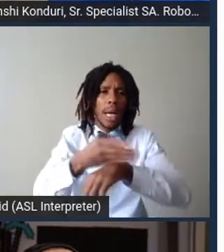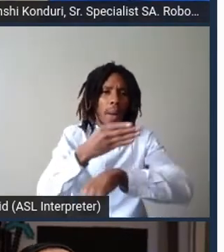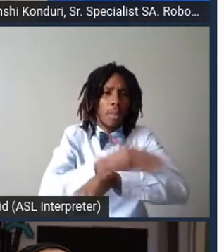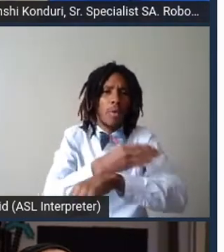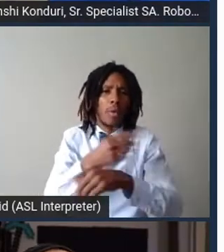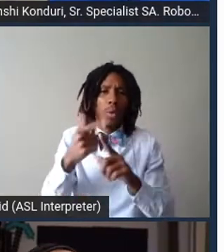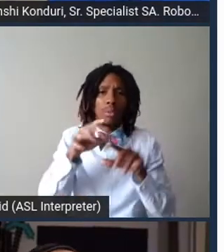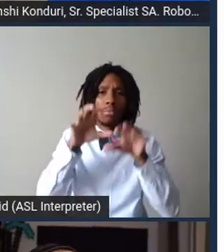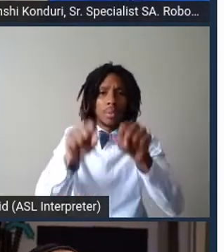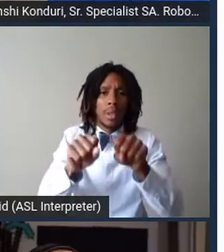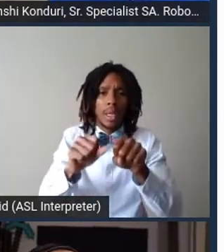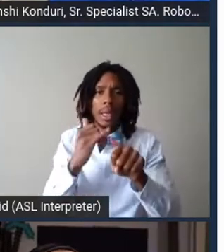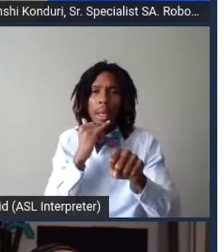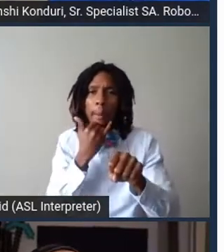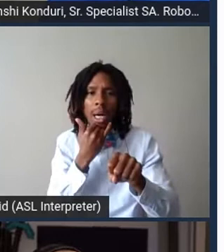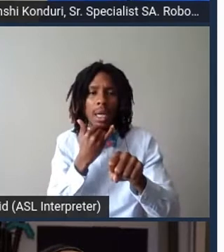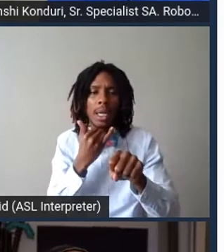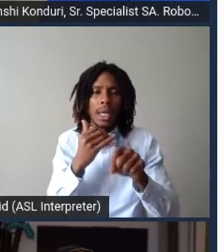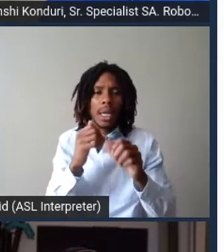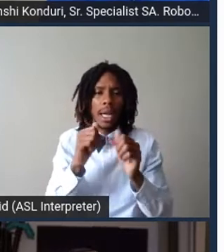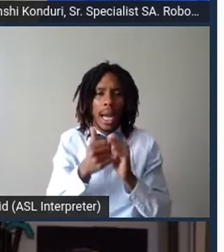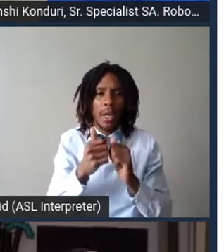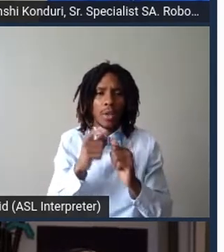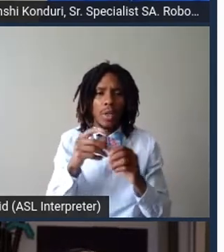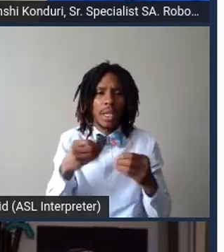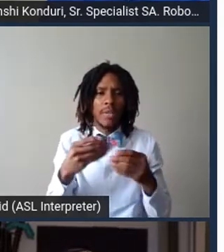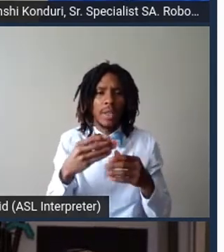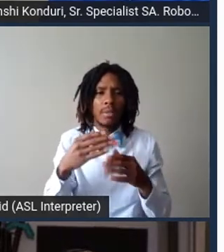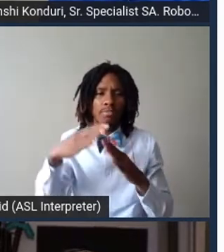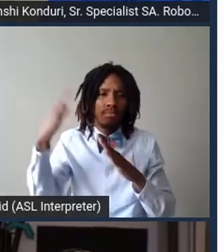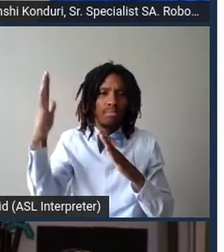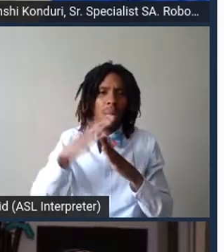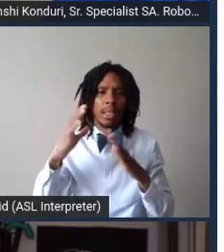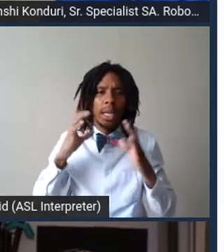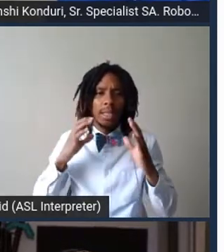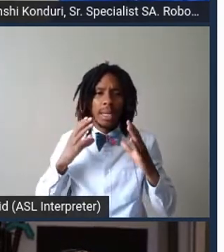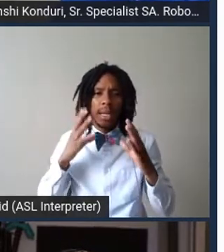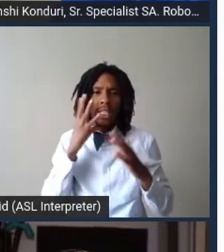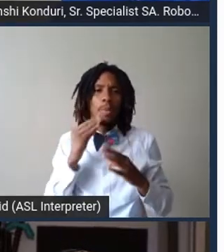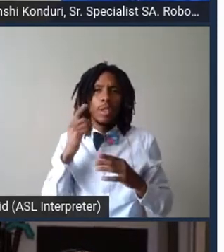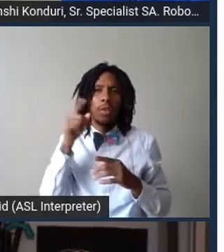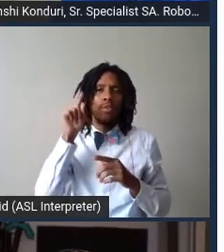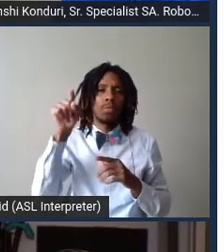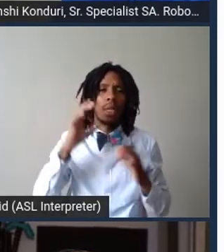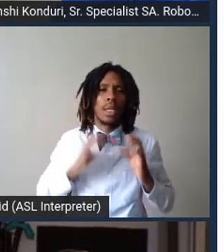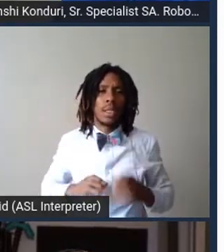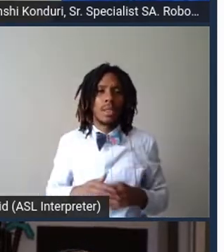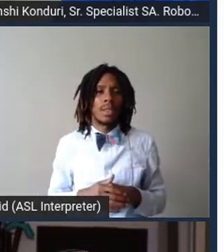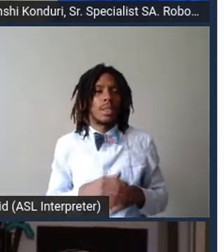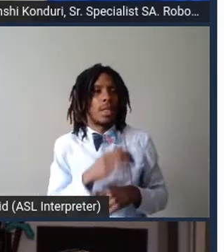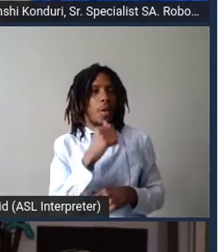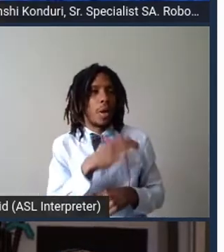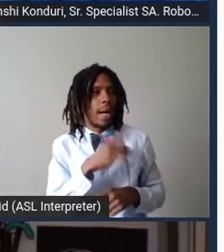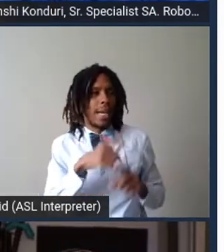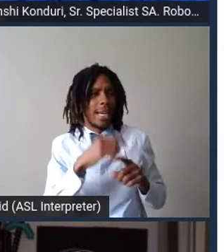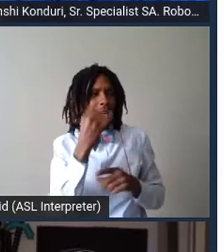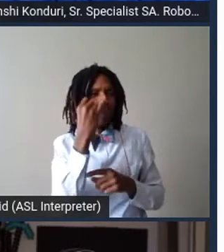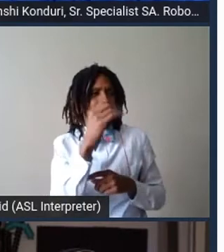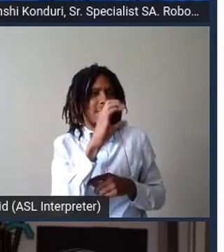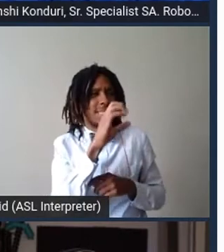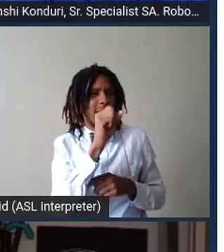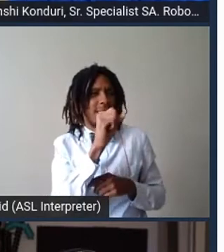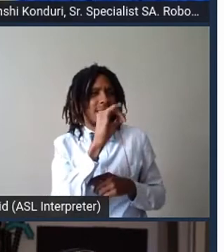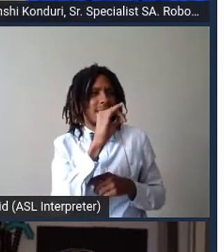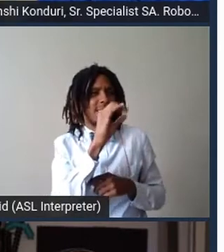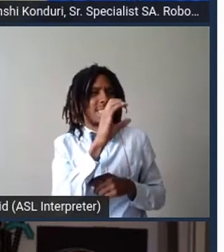is, and how you can give the best possible experience to your end customer. I can't imagine doing CI/CD